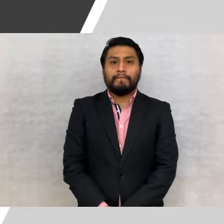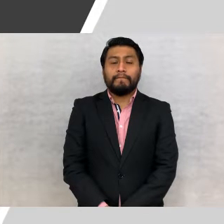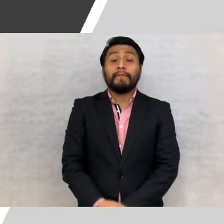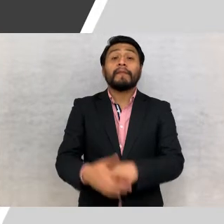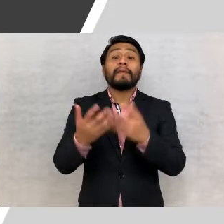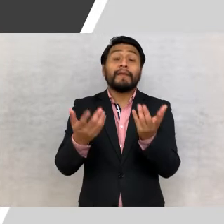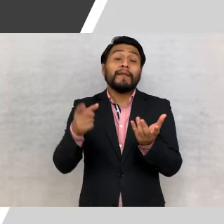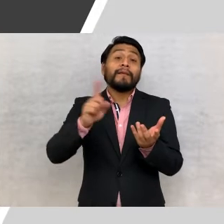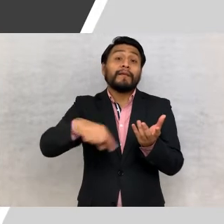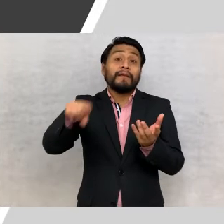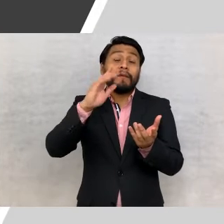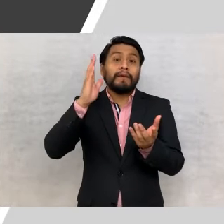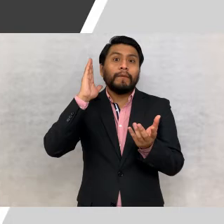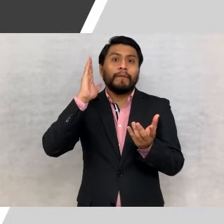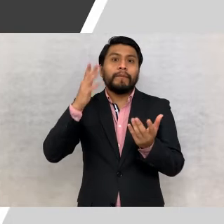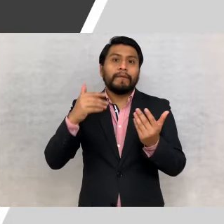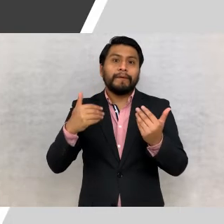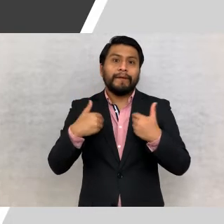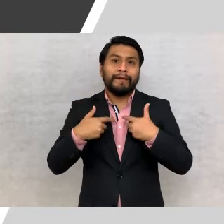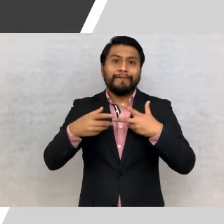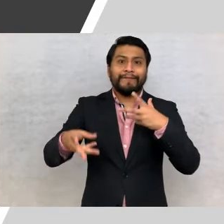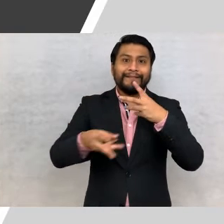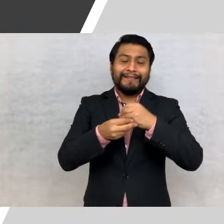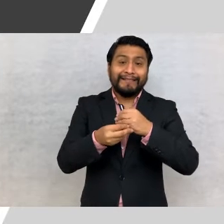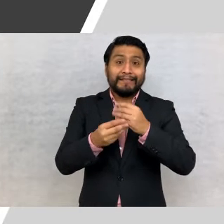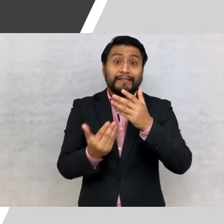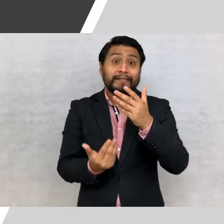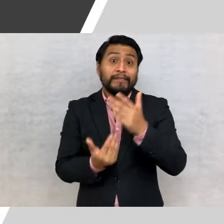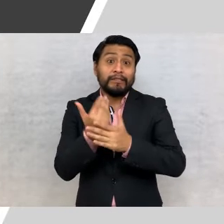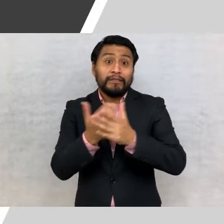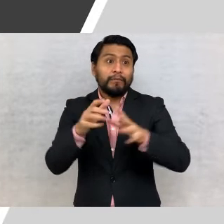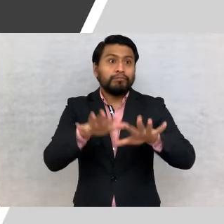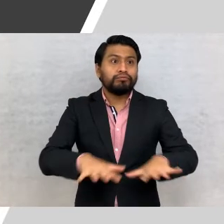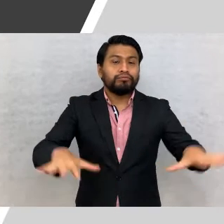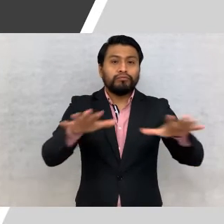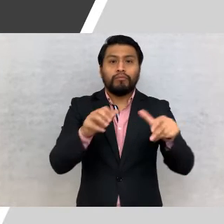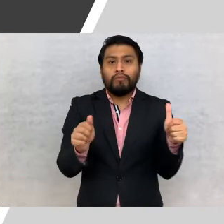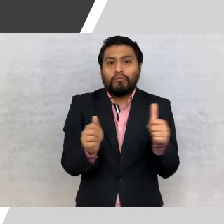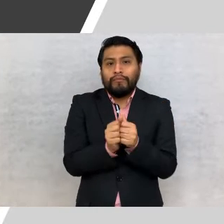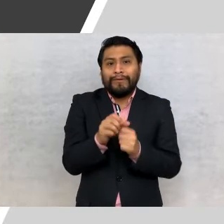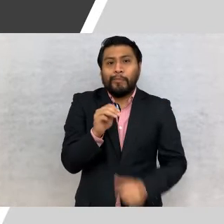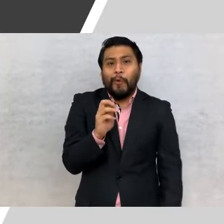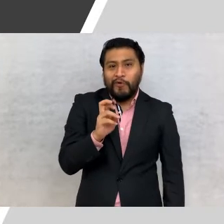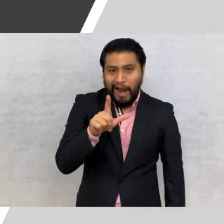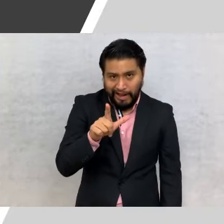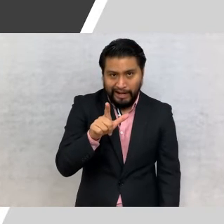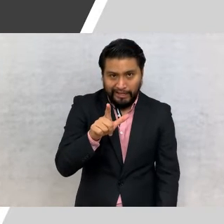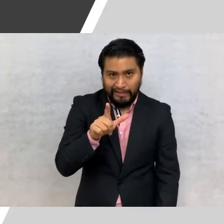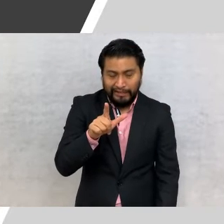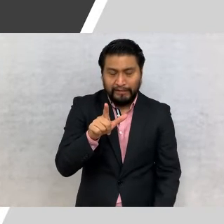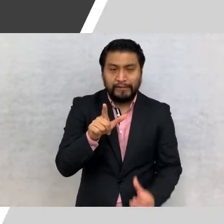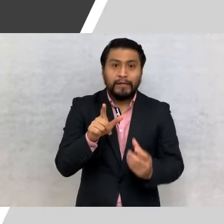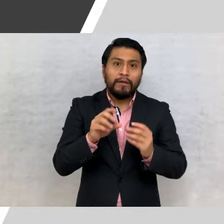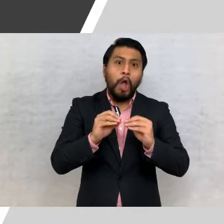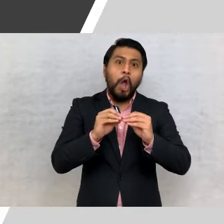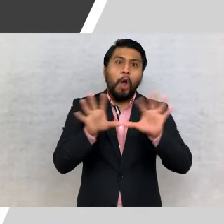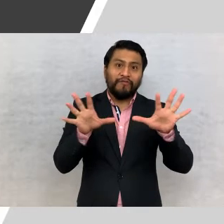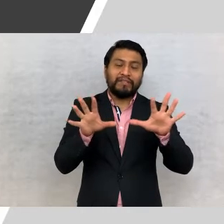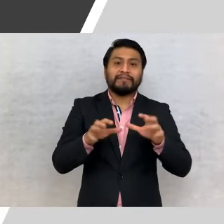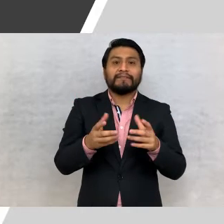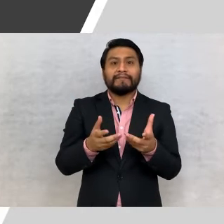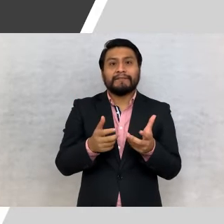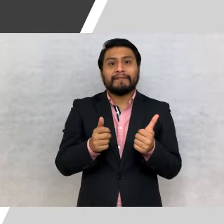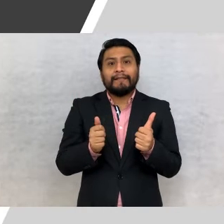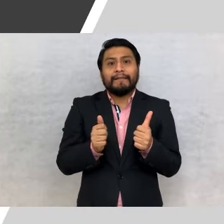And they would be introduced into an environment saturated with morality. Obviously, in